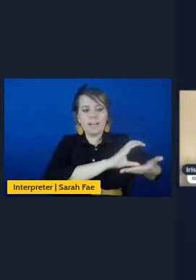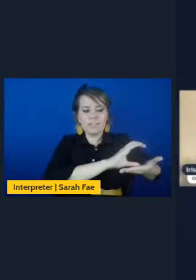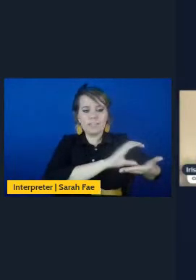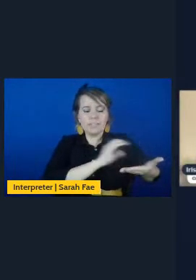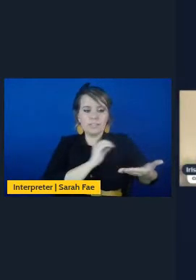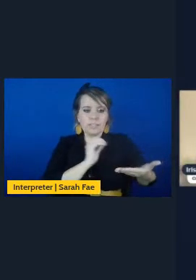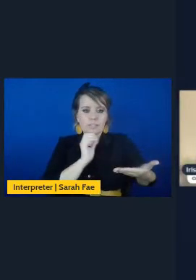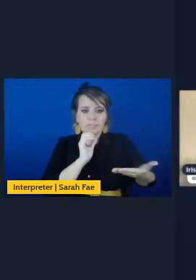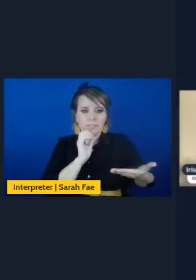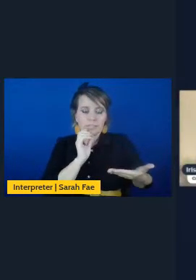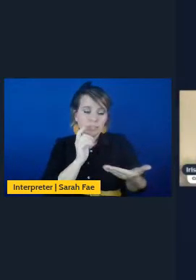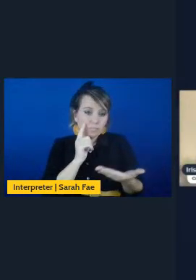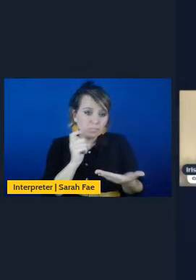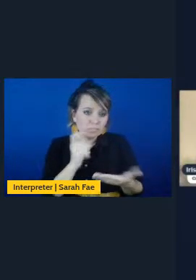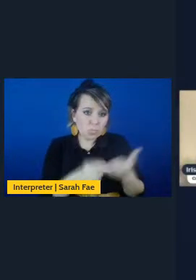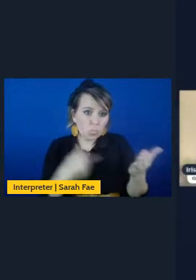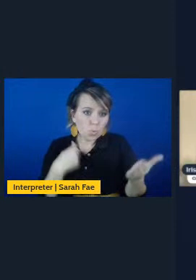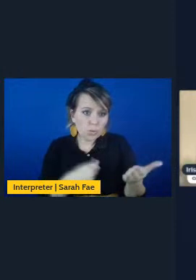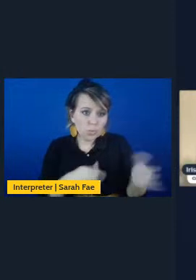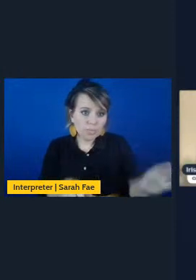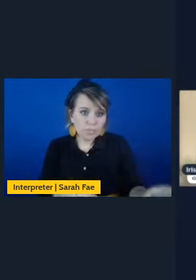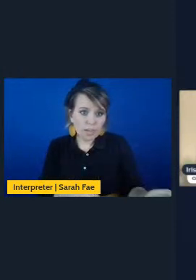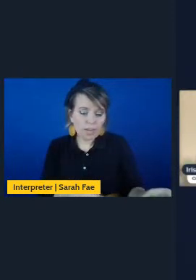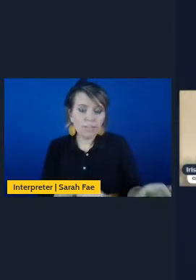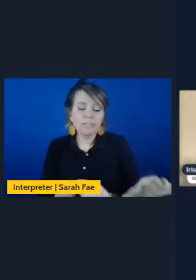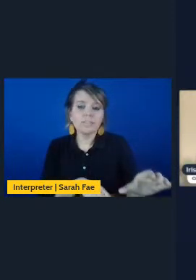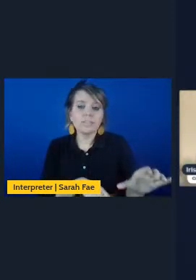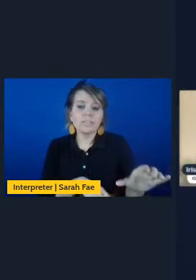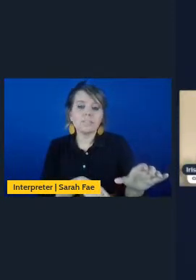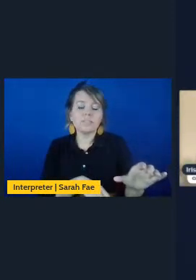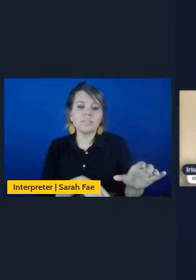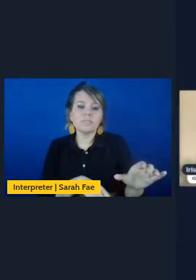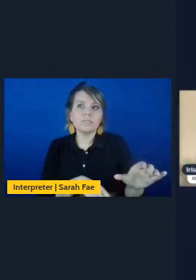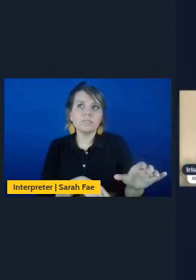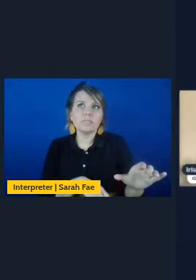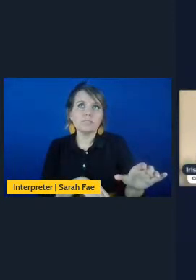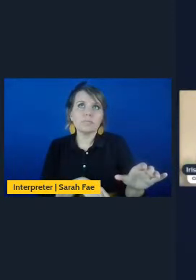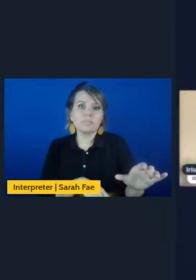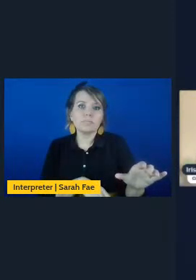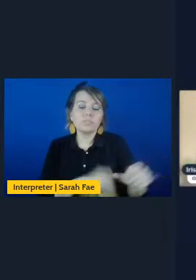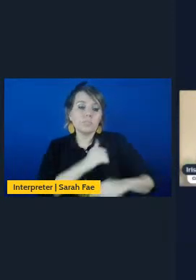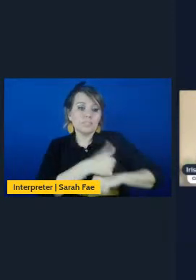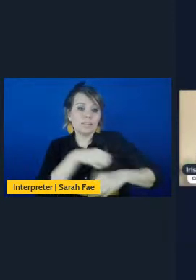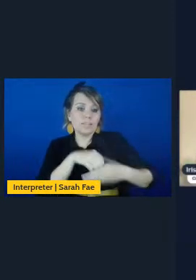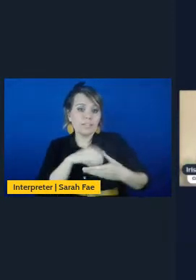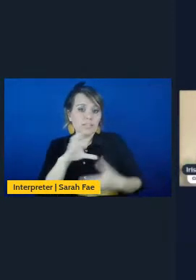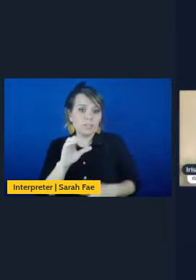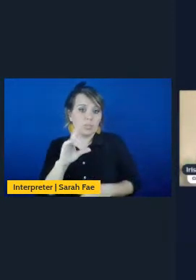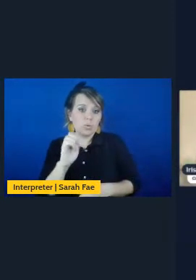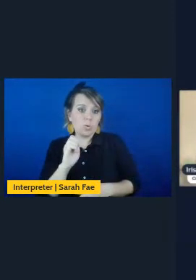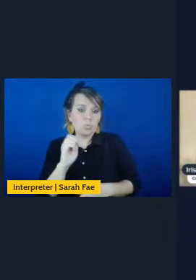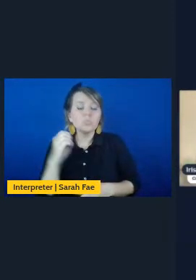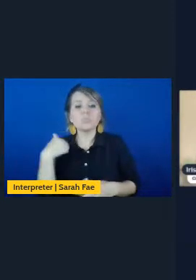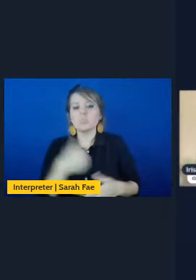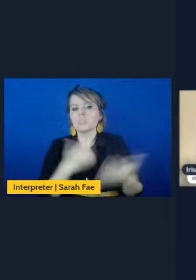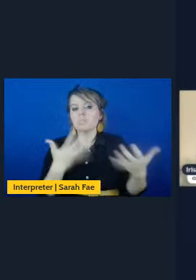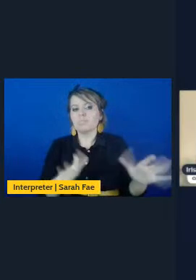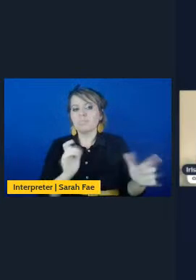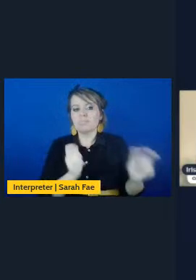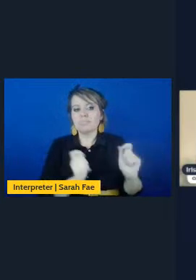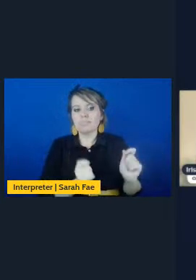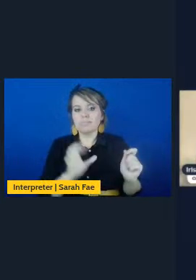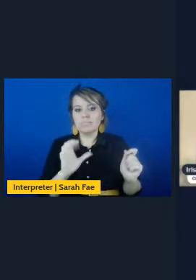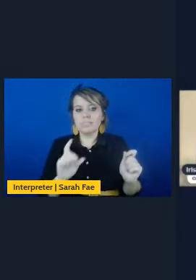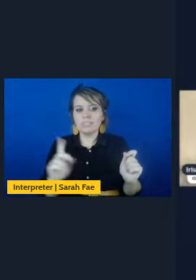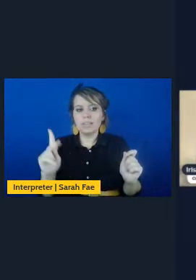As what we've done is actually set in the code here, we have configured the CDK